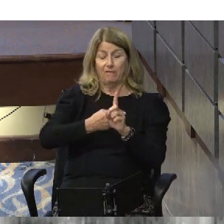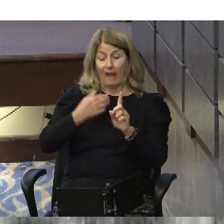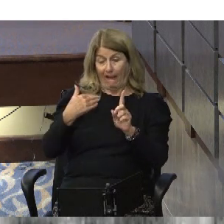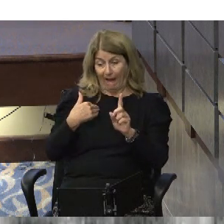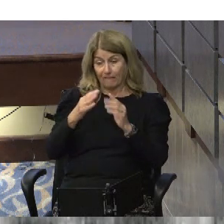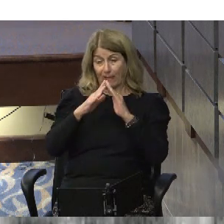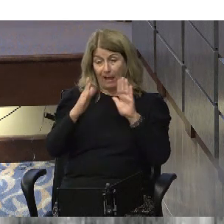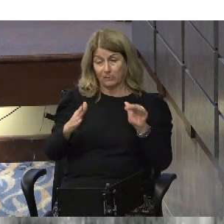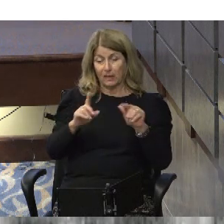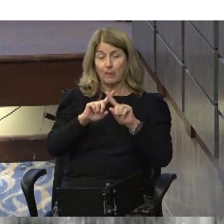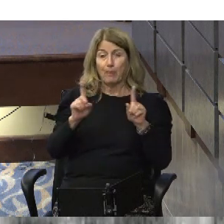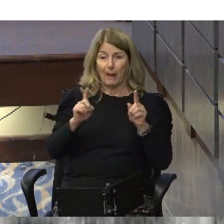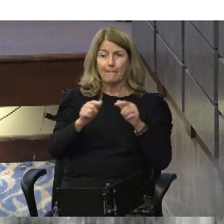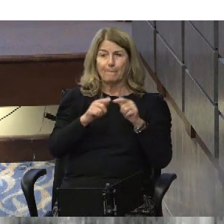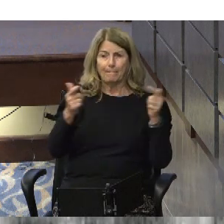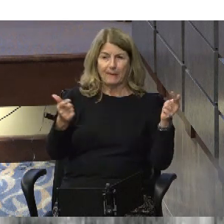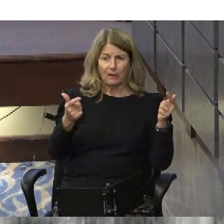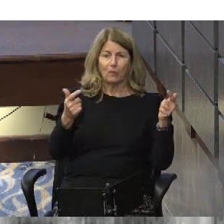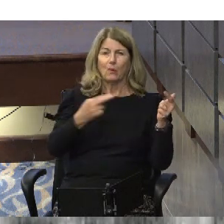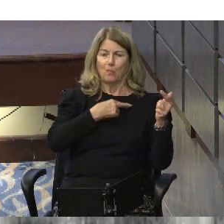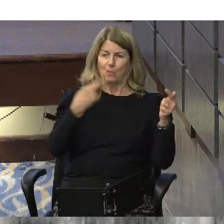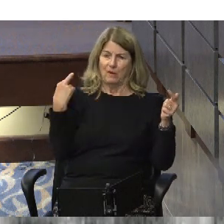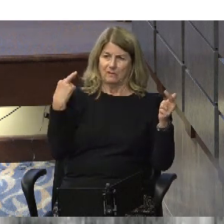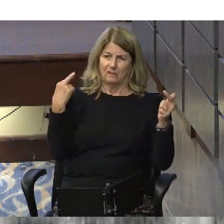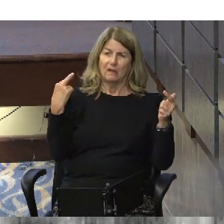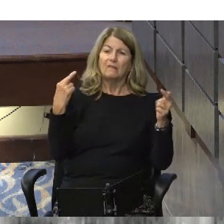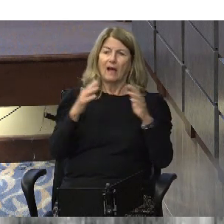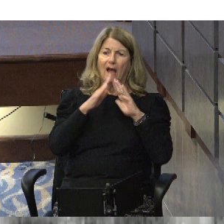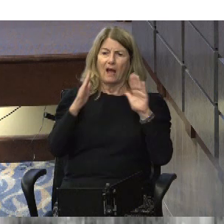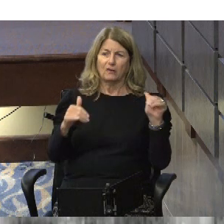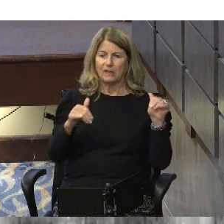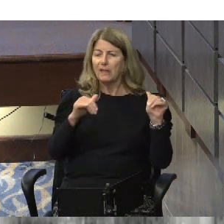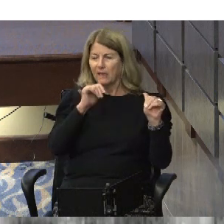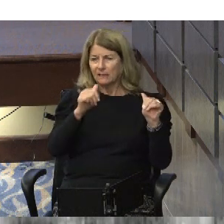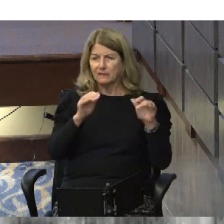they're still at greater risk of housing instability.